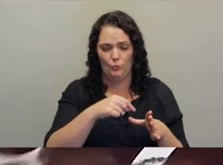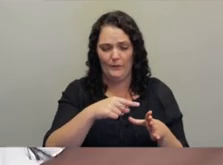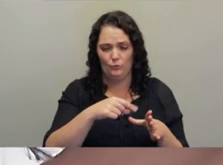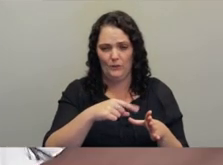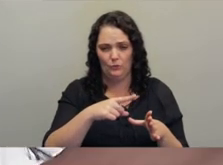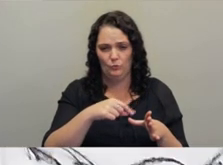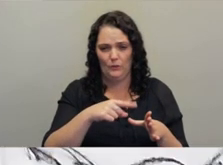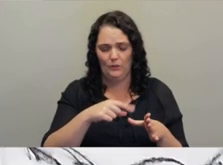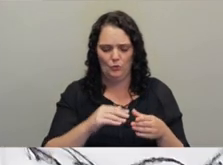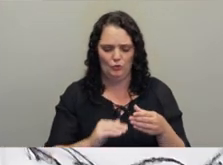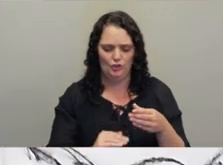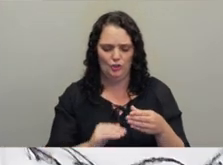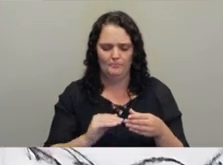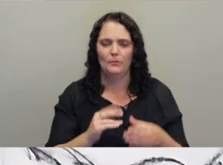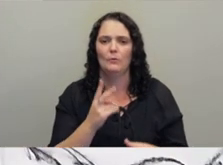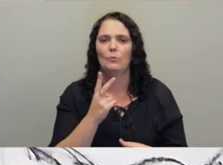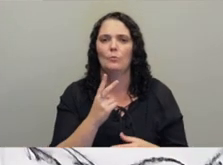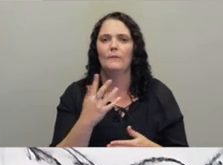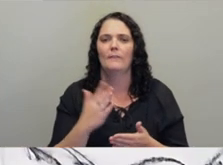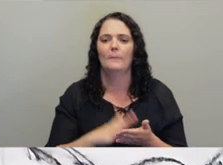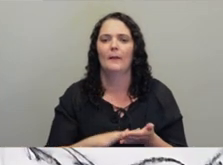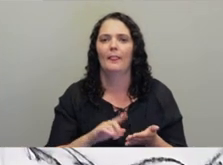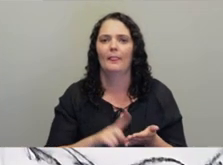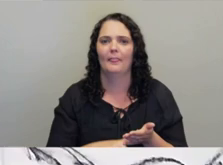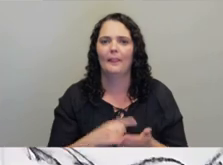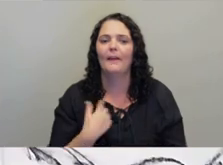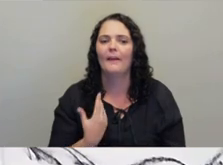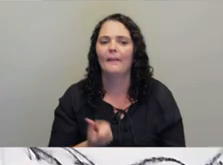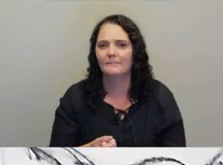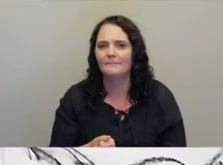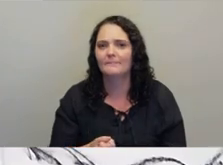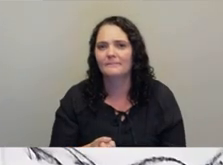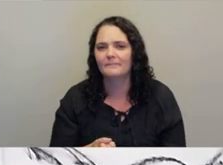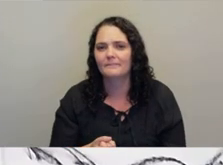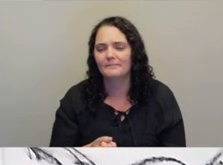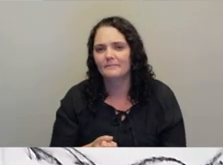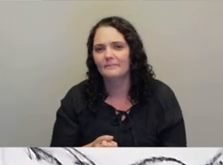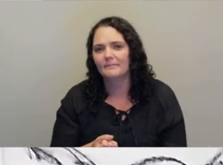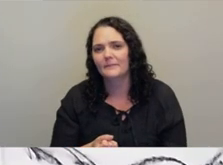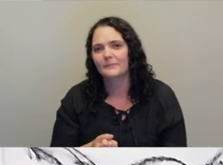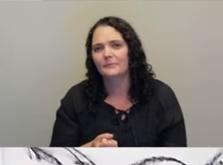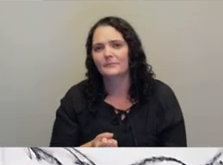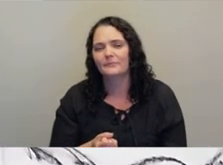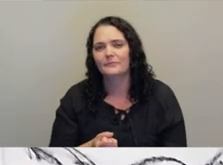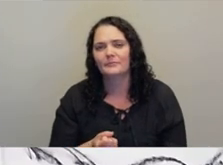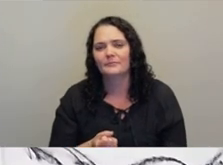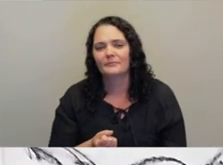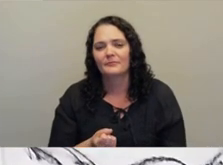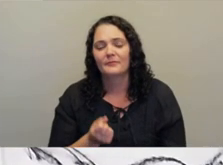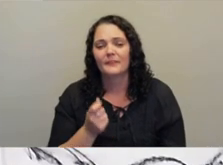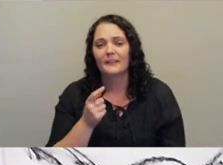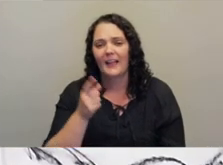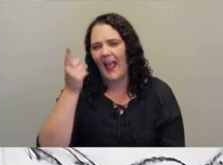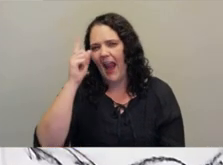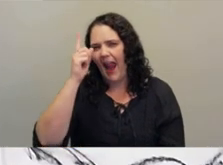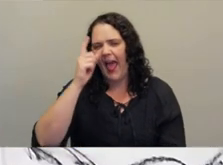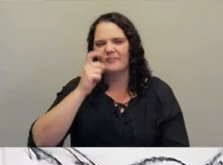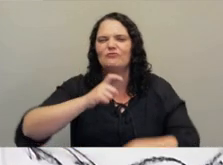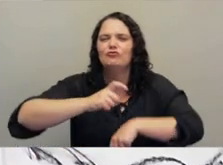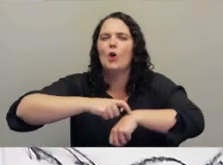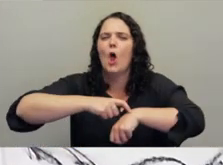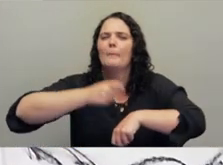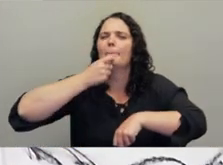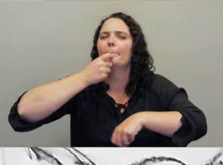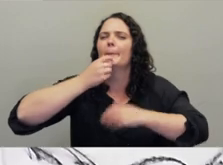left in my, when I squeeze those out, and I'm just gonna move that to the side and get rid of it. Now, what I'm not gonna be able to do now because we don't have